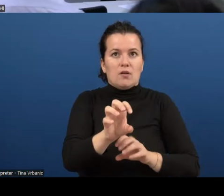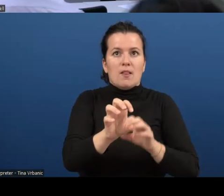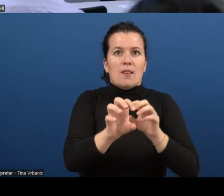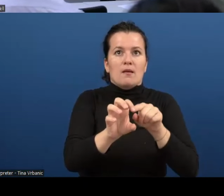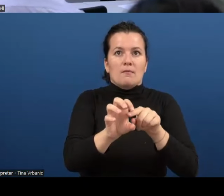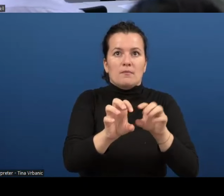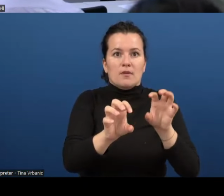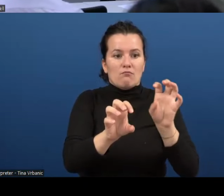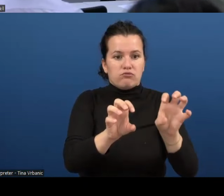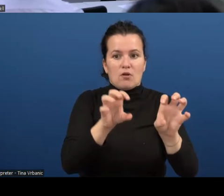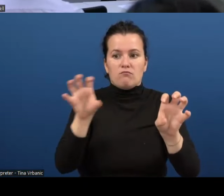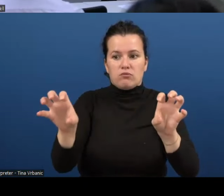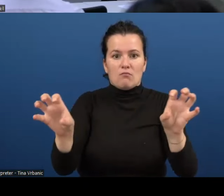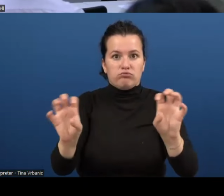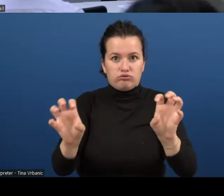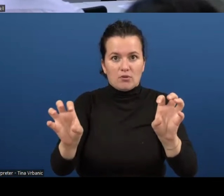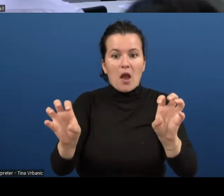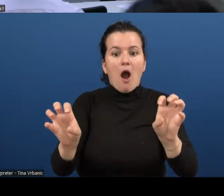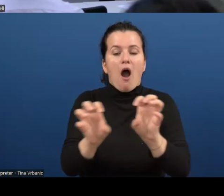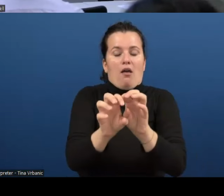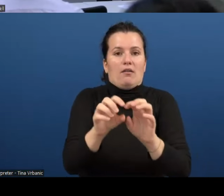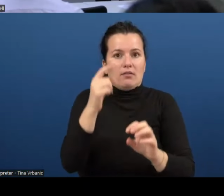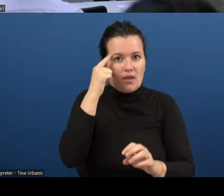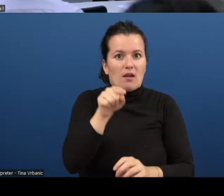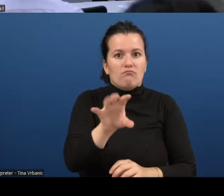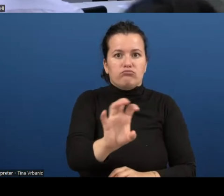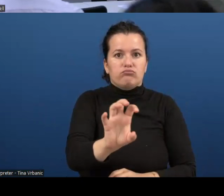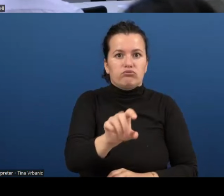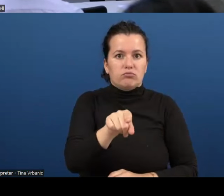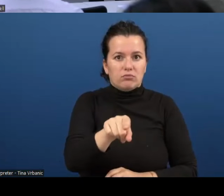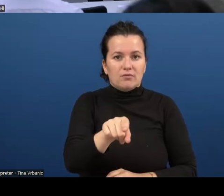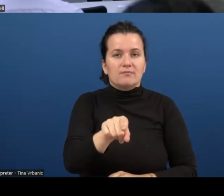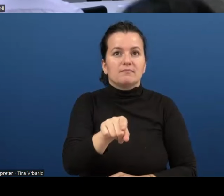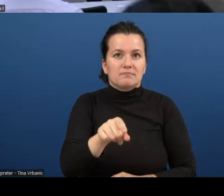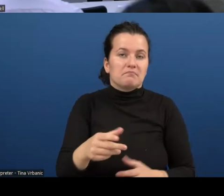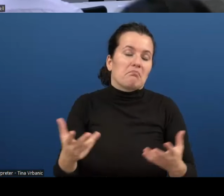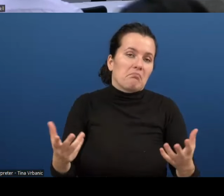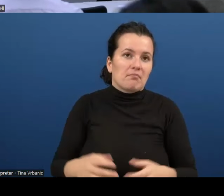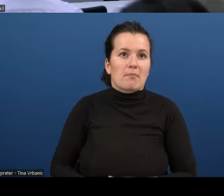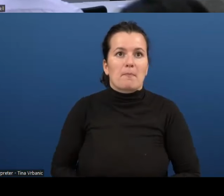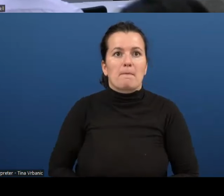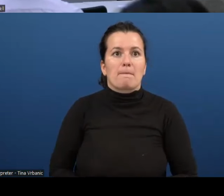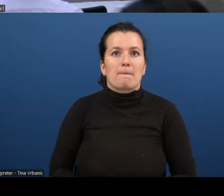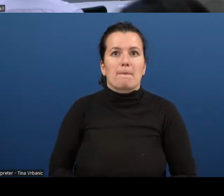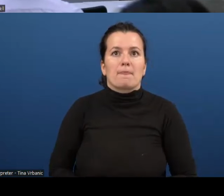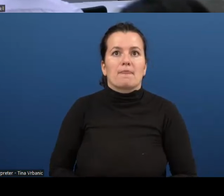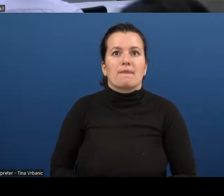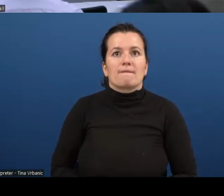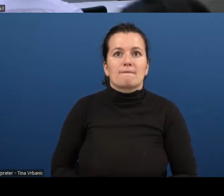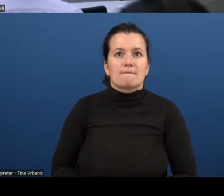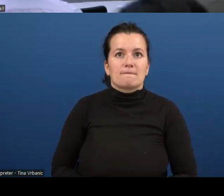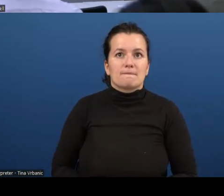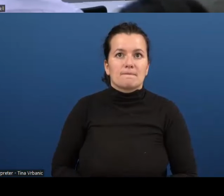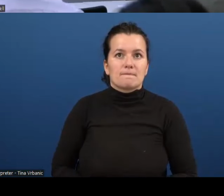vibrations to feel it in the middle. So that's something you could use when designing